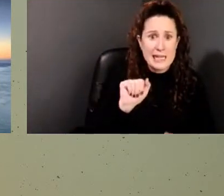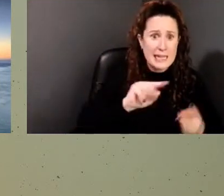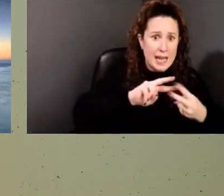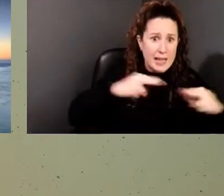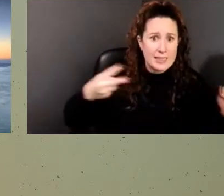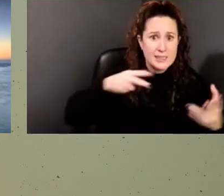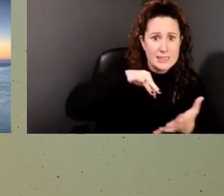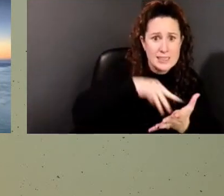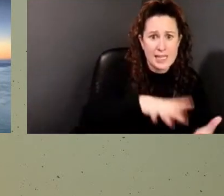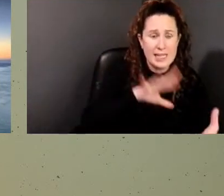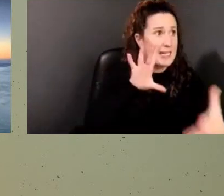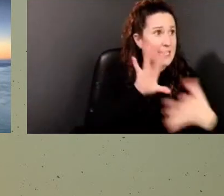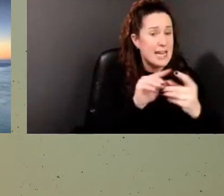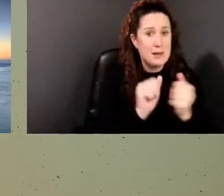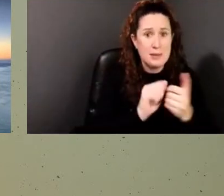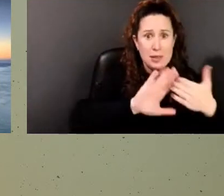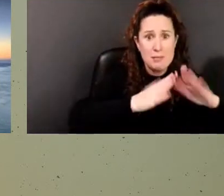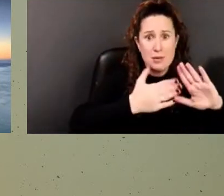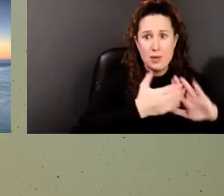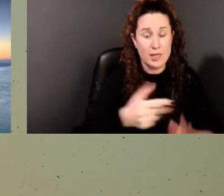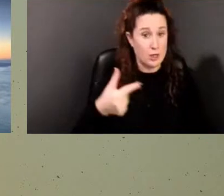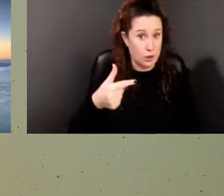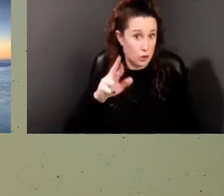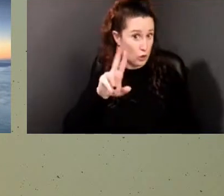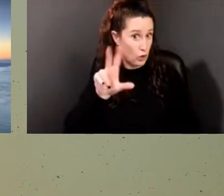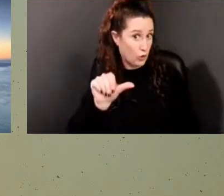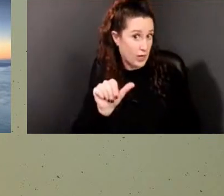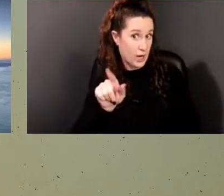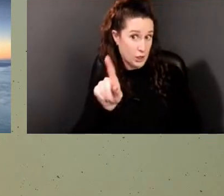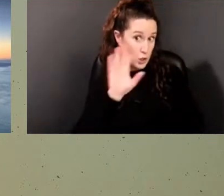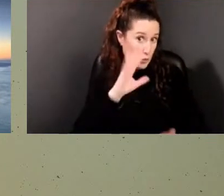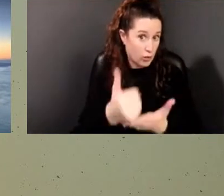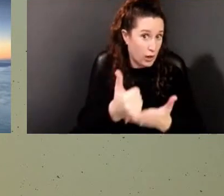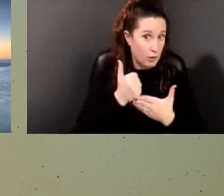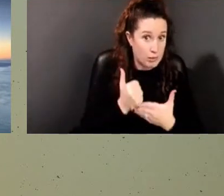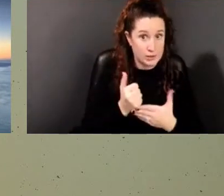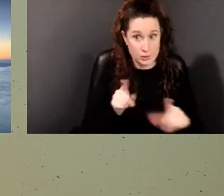work through that with us. What are your thoughts there?